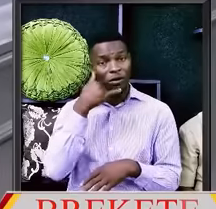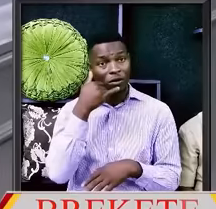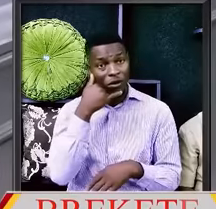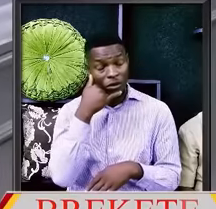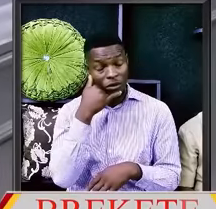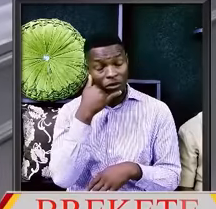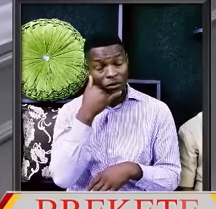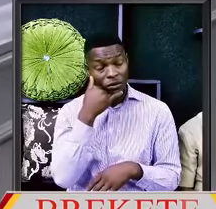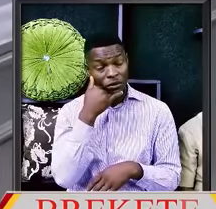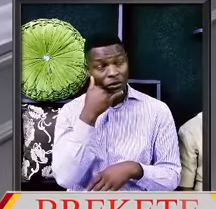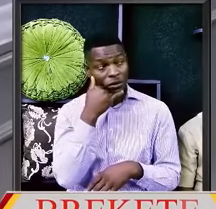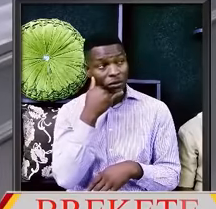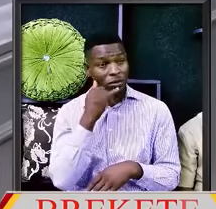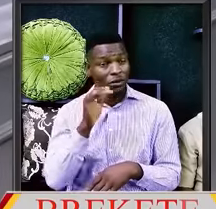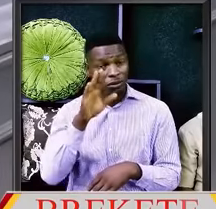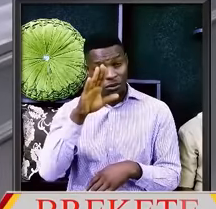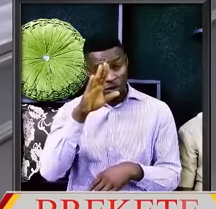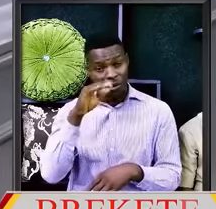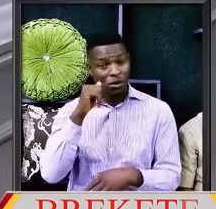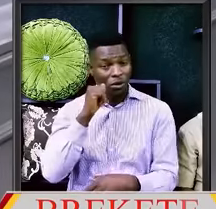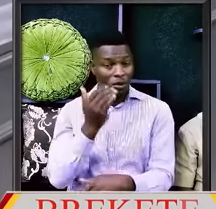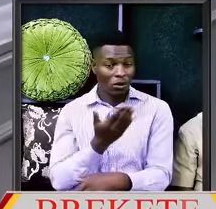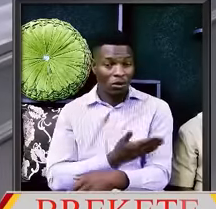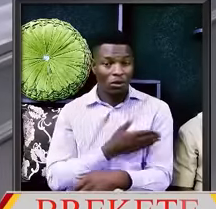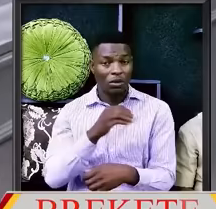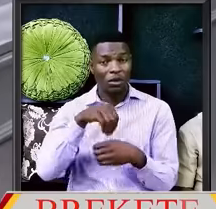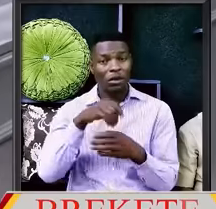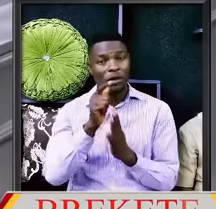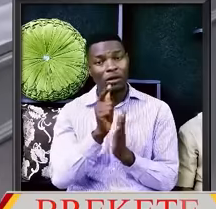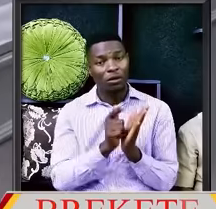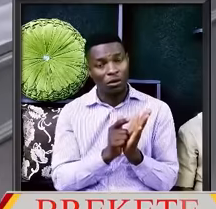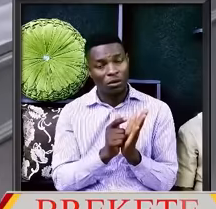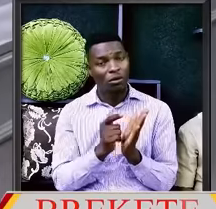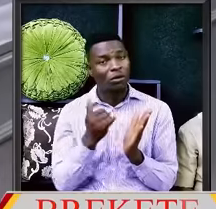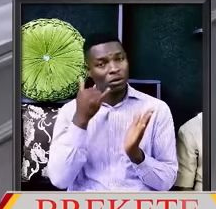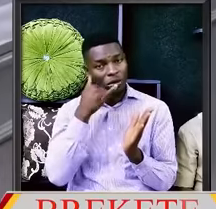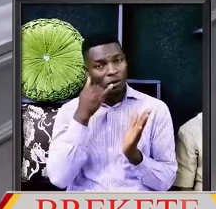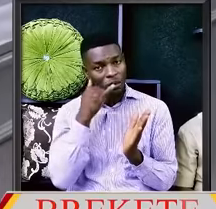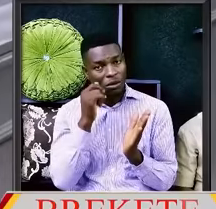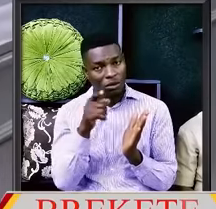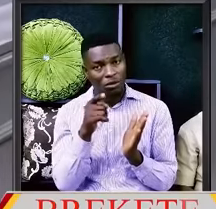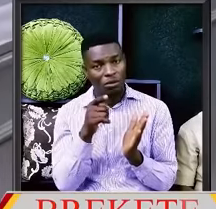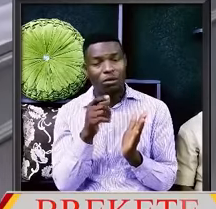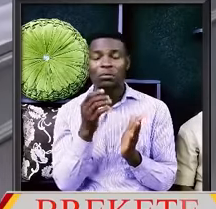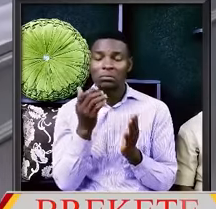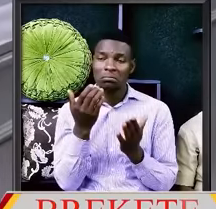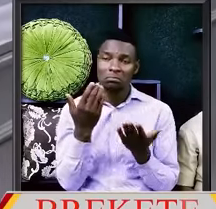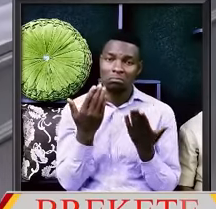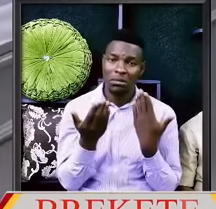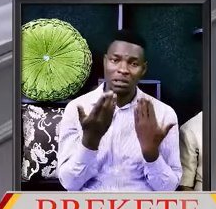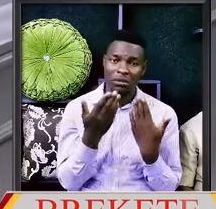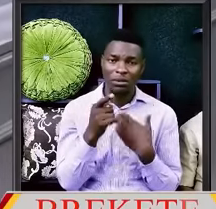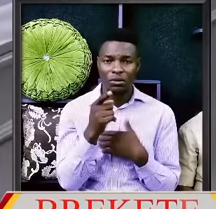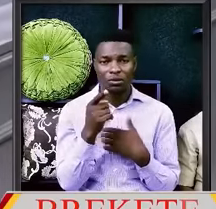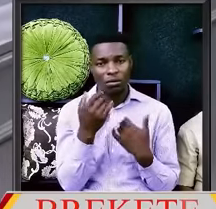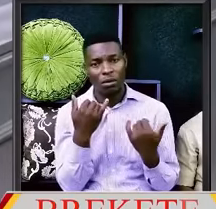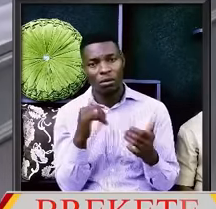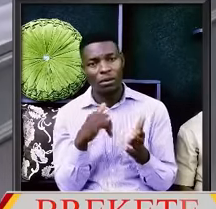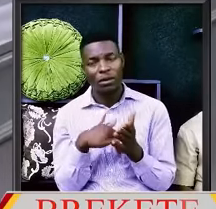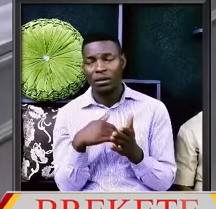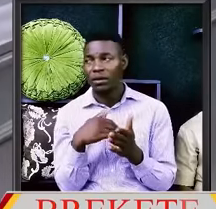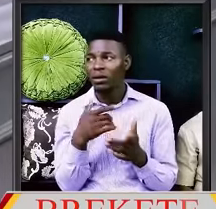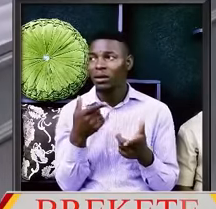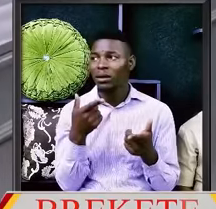where your daughter-in-law call you. Yeah. Say whether you go fit play and make people